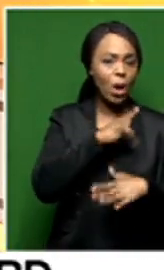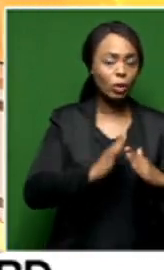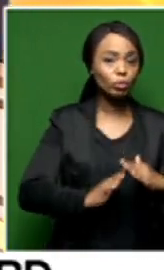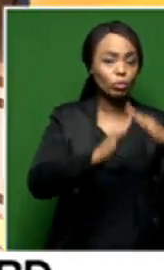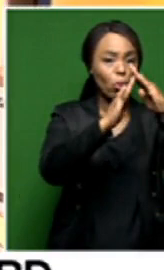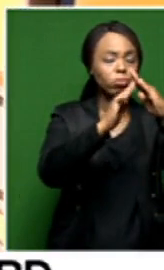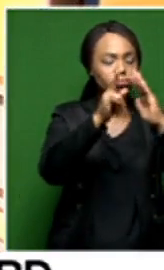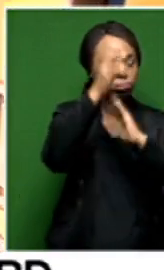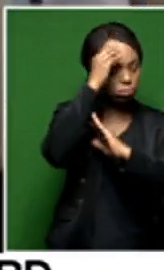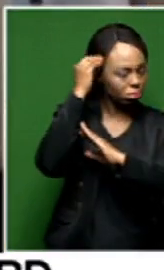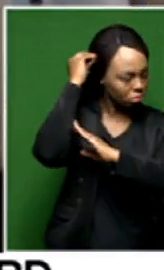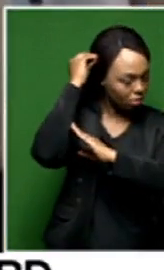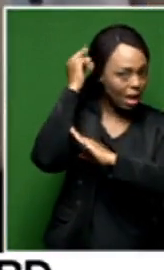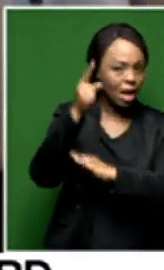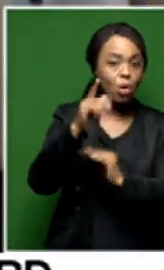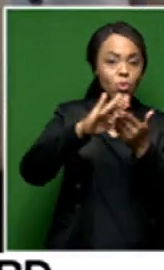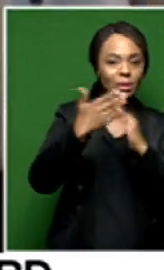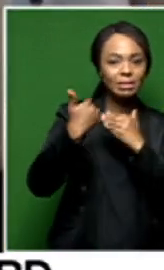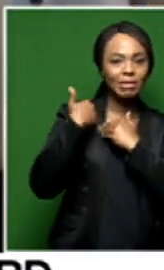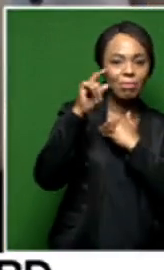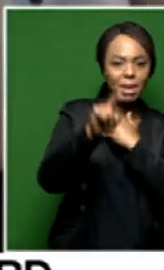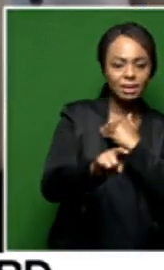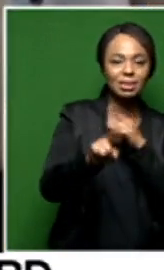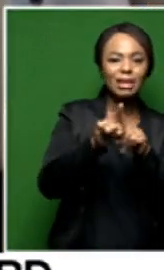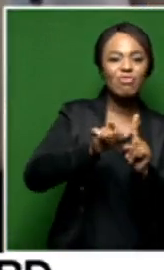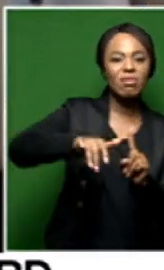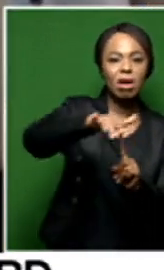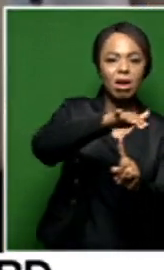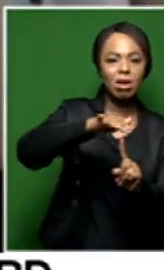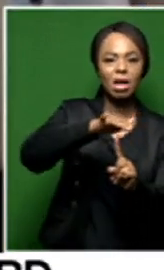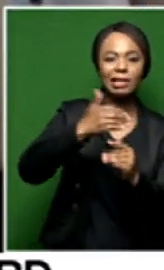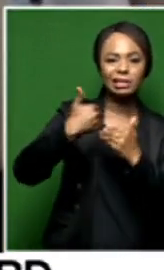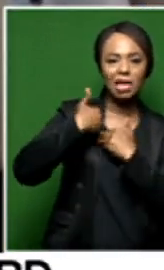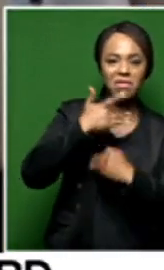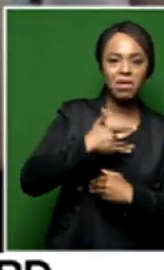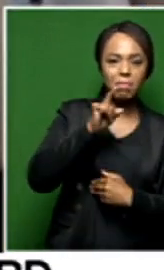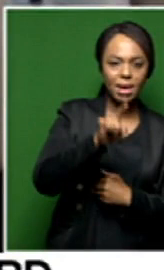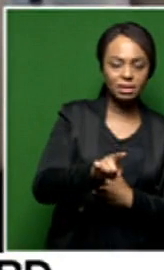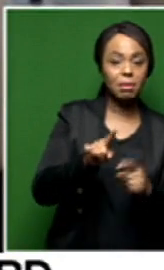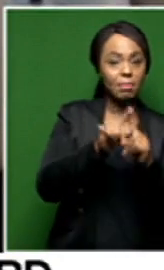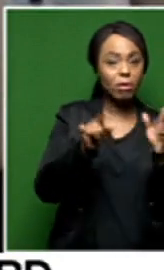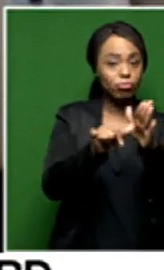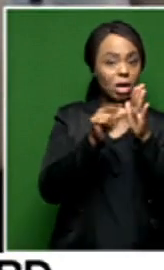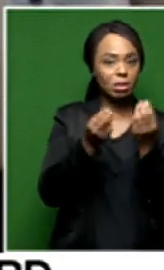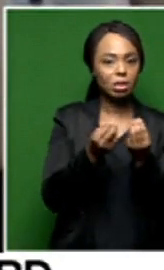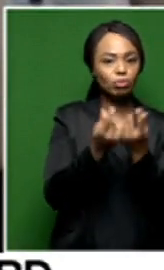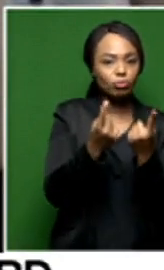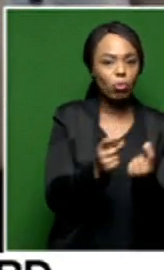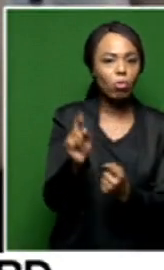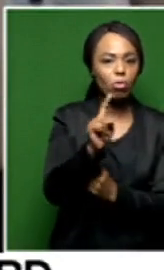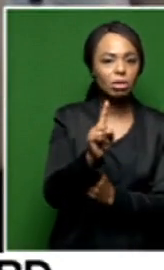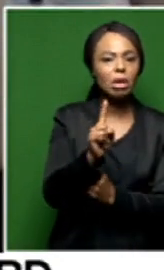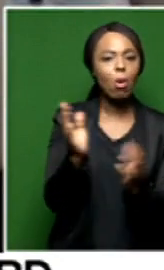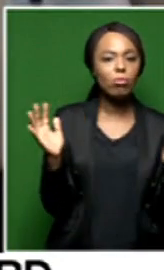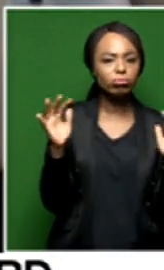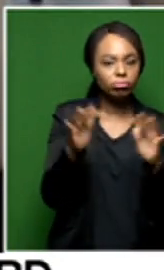is keeping our community safe, sure, keeping the communities around the areas that we're in absolutely safe. But I think one of the key things we can do now is bring people